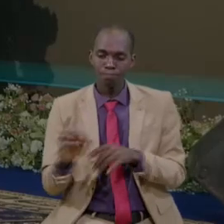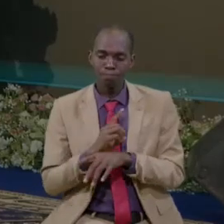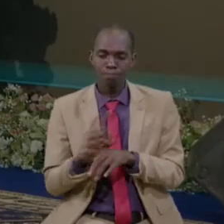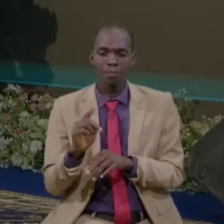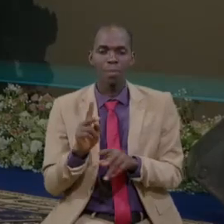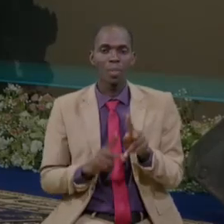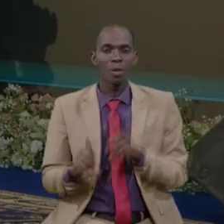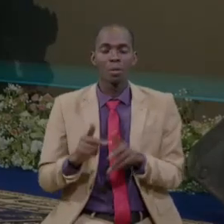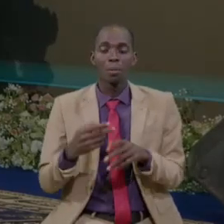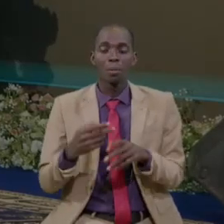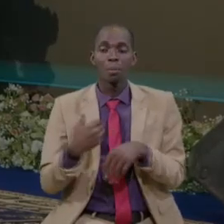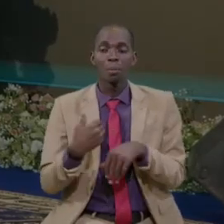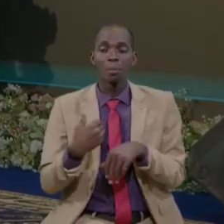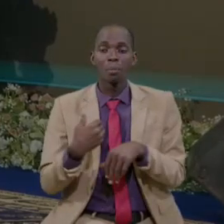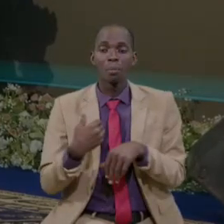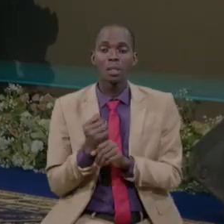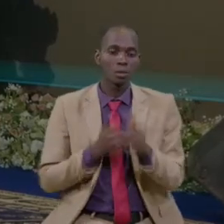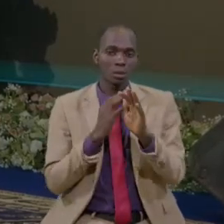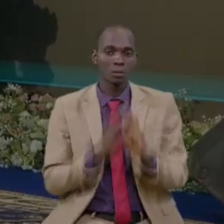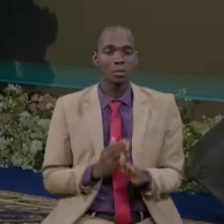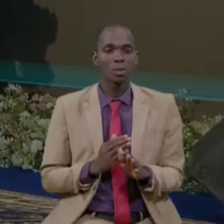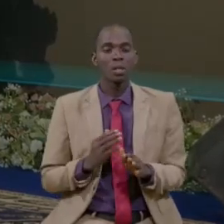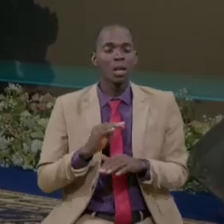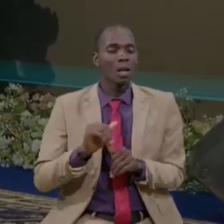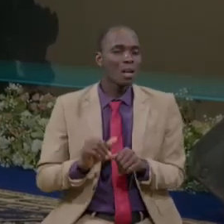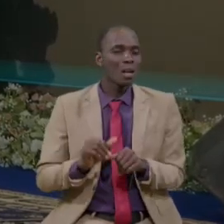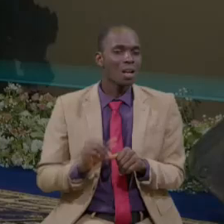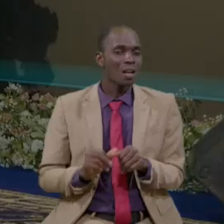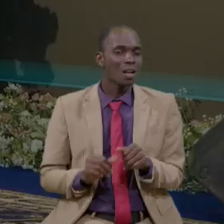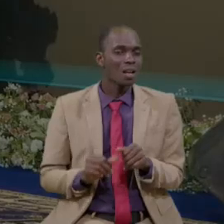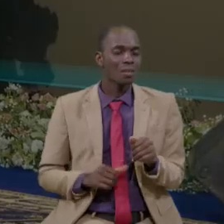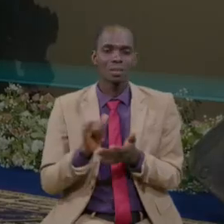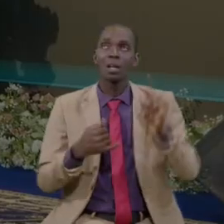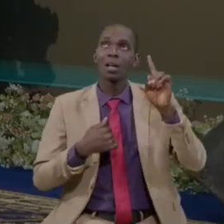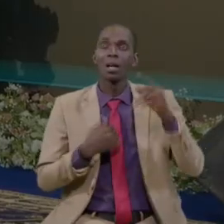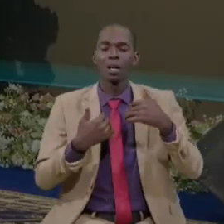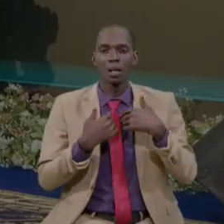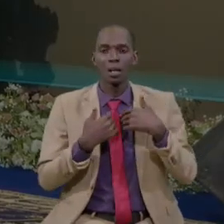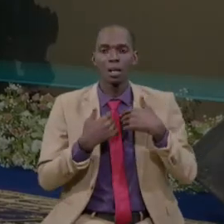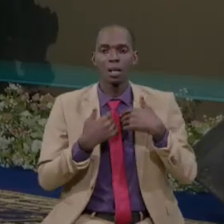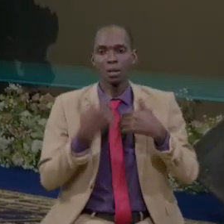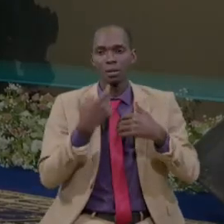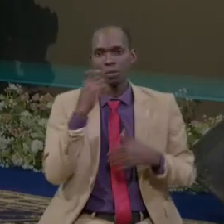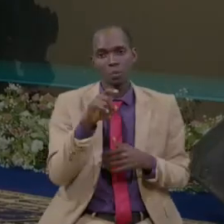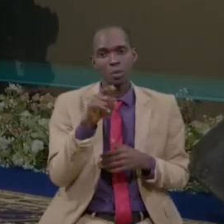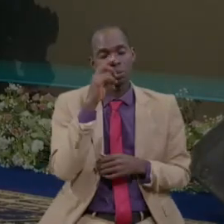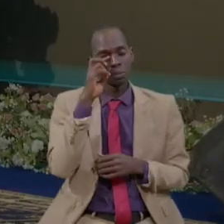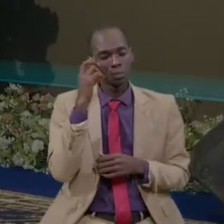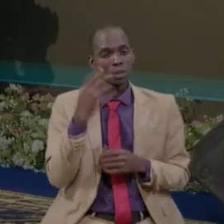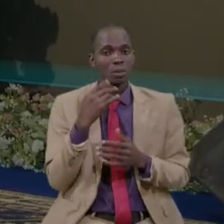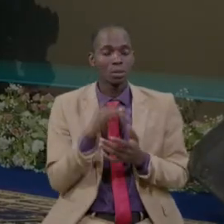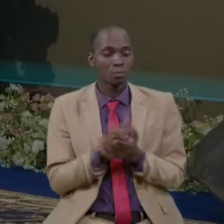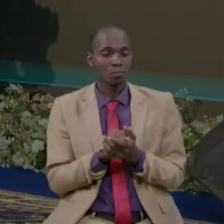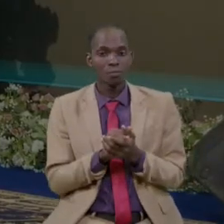whatsoever I have commanded you. It says, you know, at this time he's risen from the dead. He's no